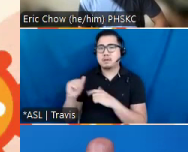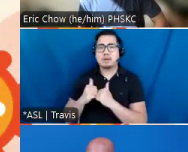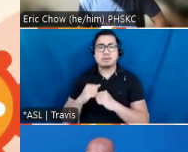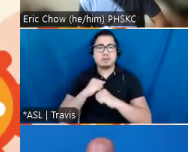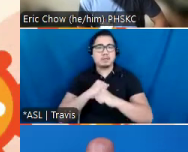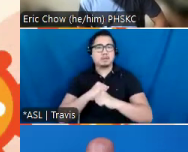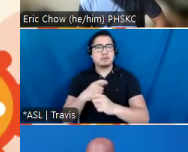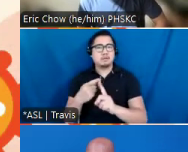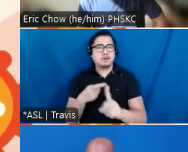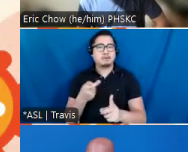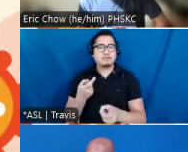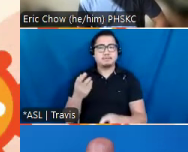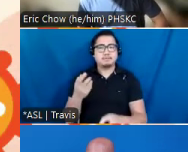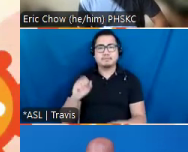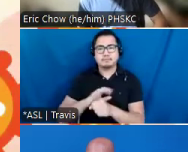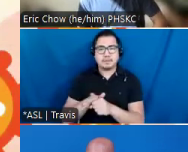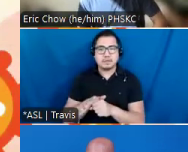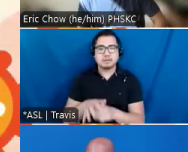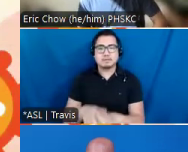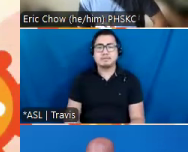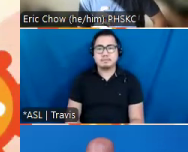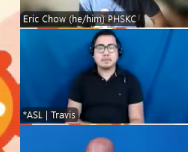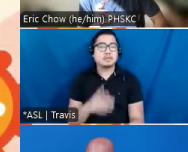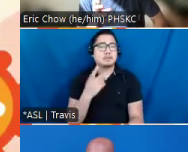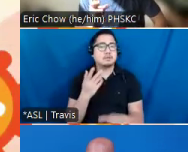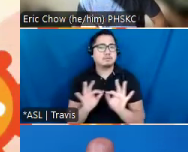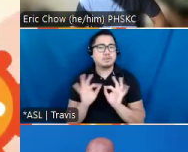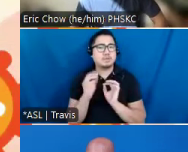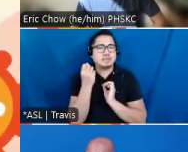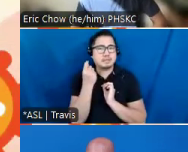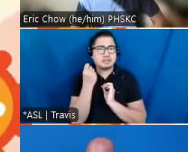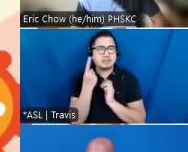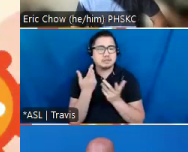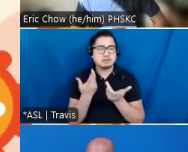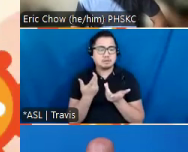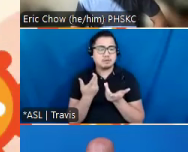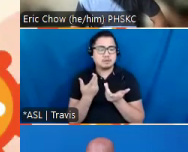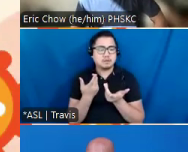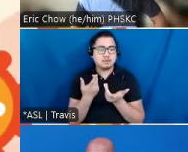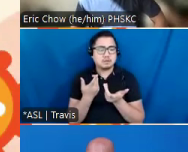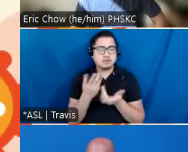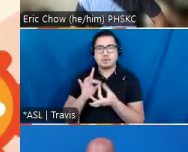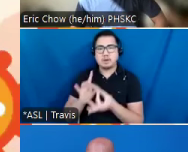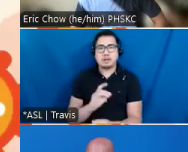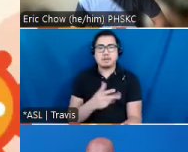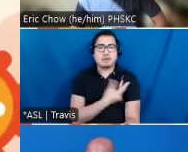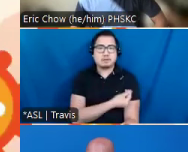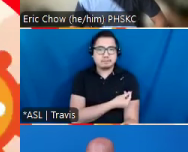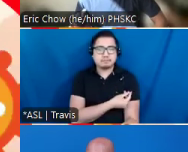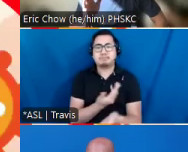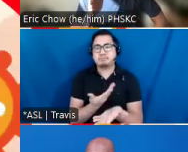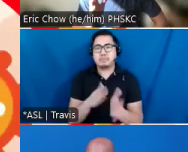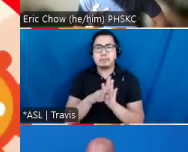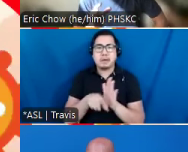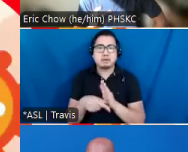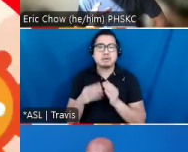COVID-19. And I think it's important to detail how that's different in the context of vaccines. So a little bit of background again. So